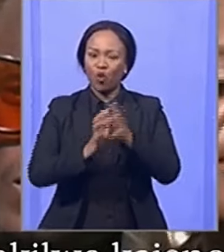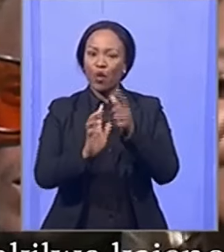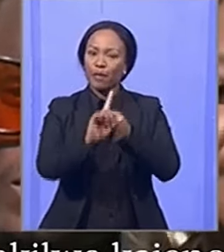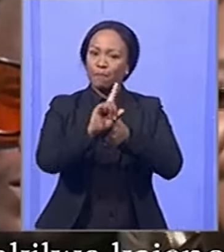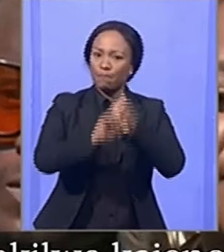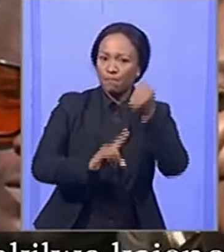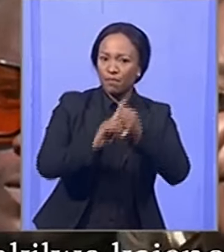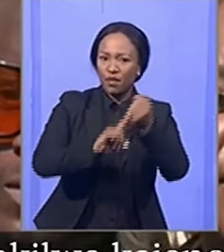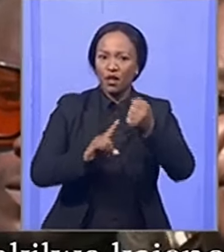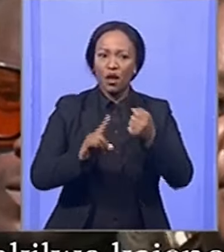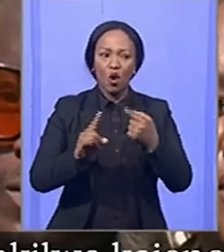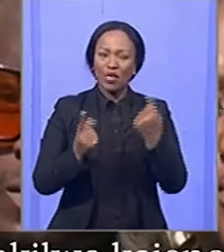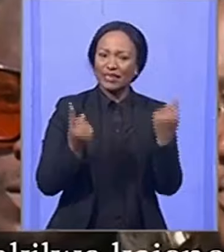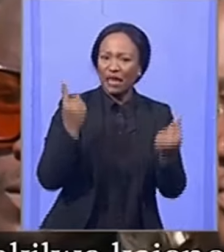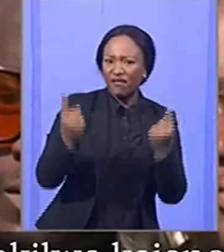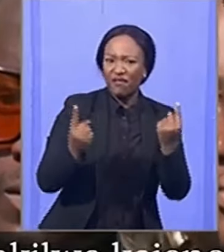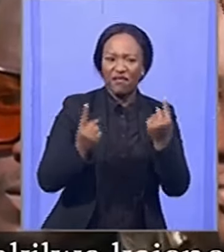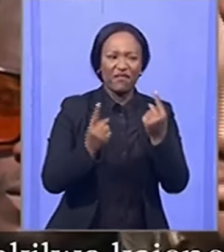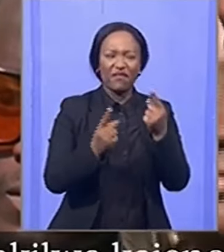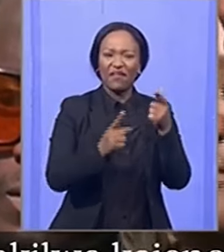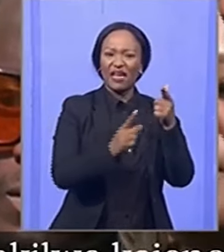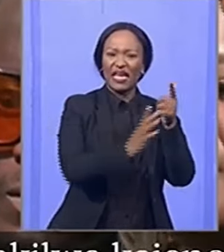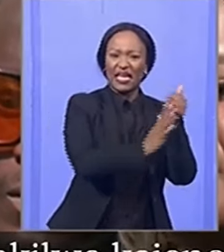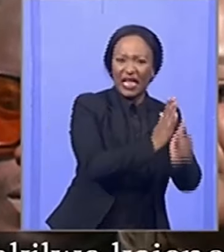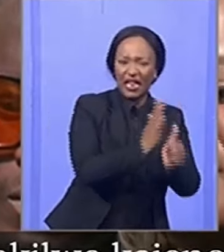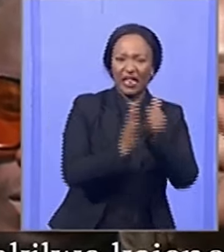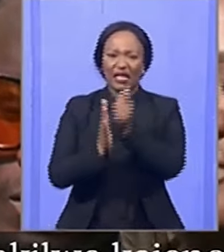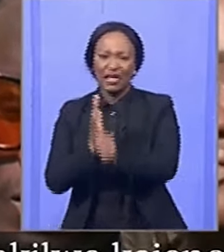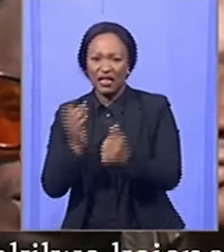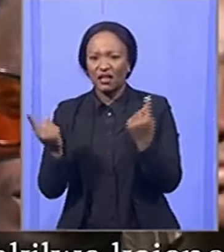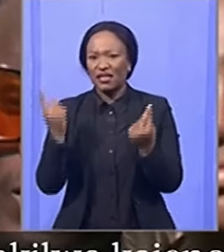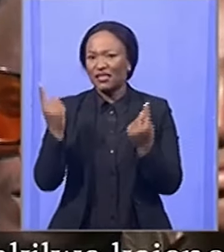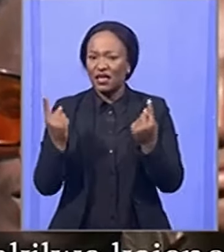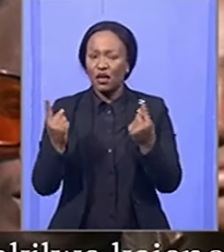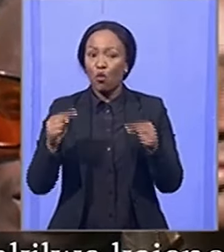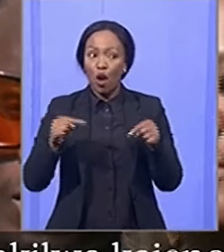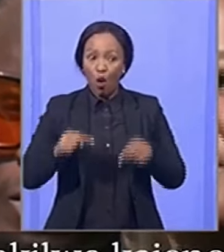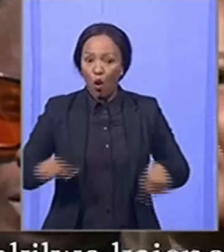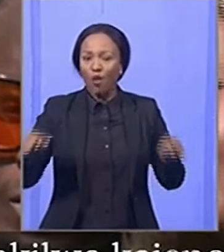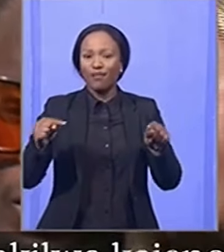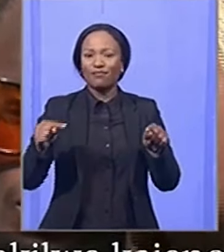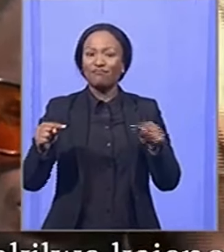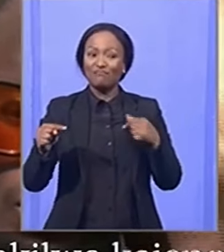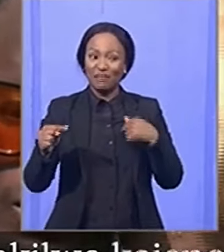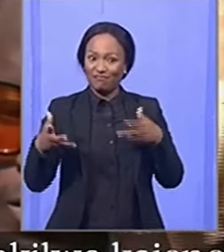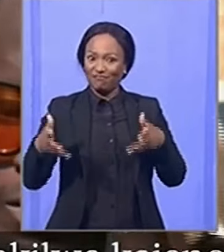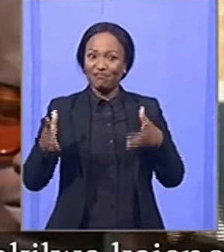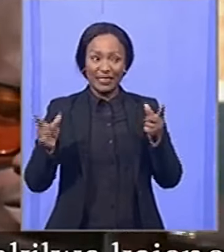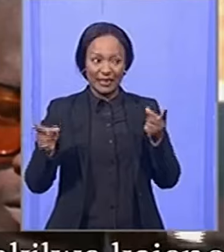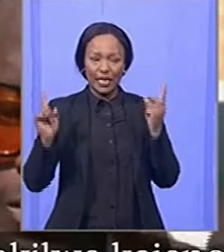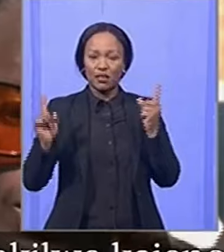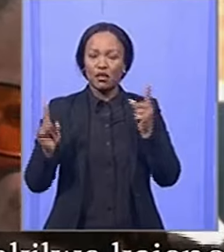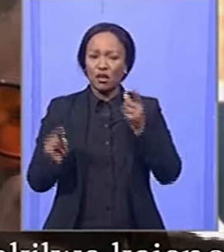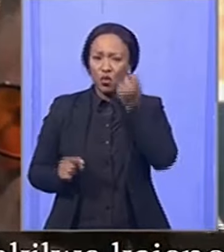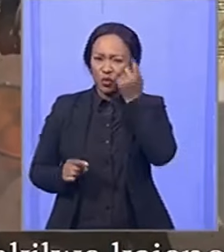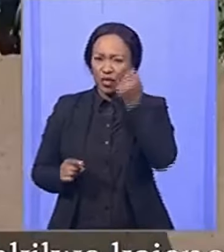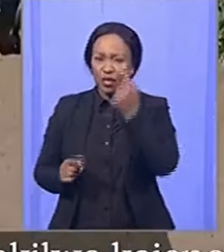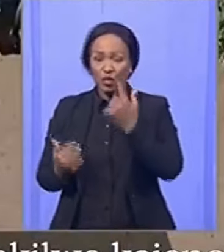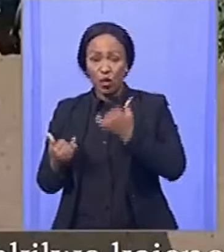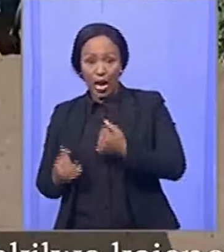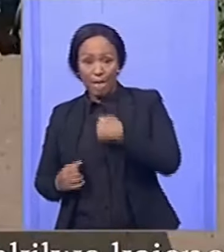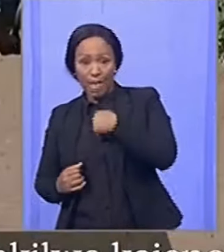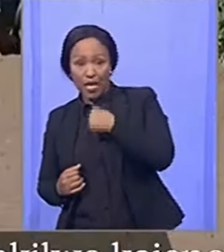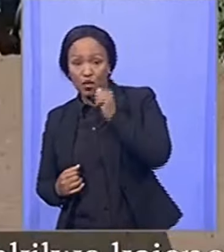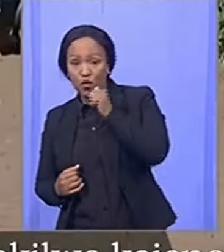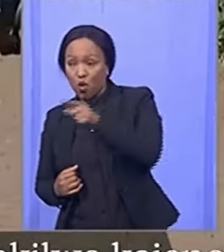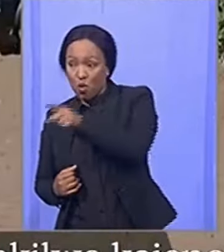rona cause of ha re le tjeke kaofela re mo kotsi atlisisa go fona ga ke nna ka sana ke we re